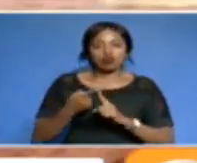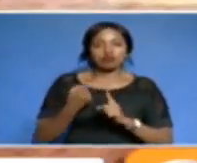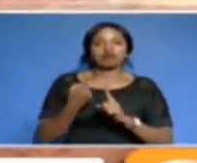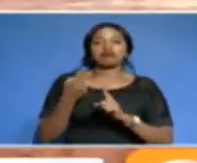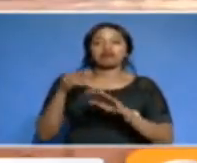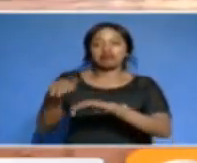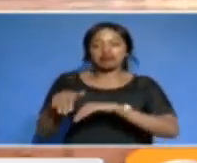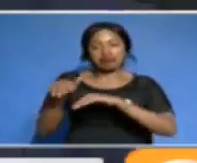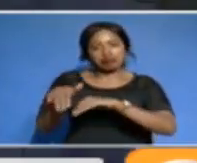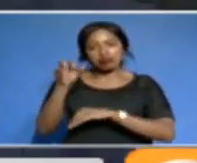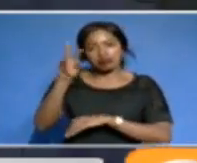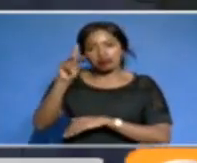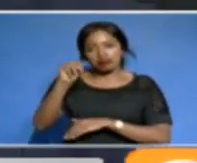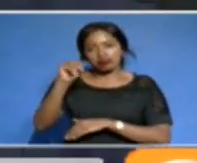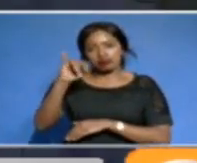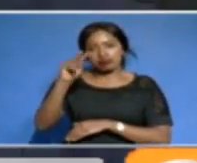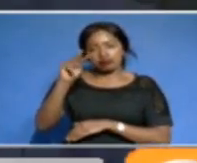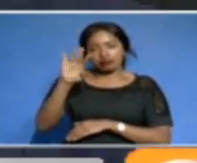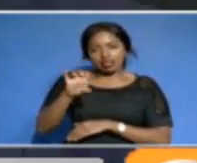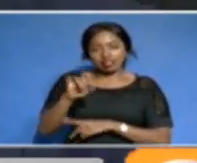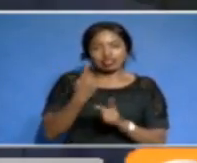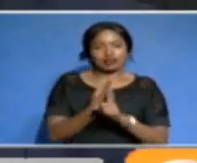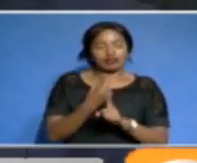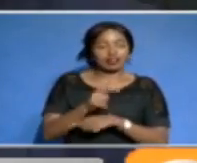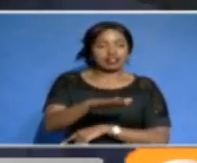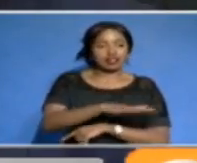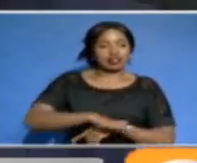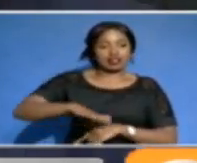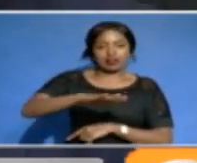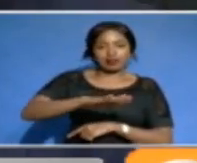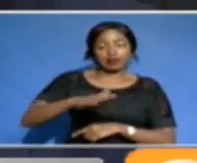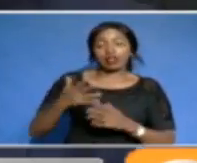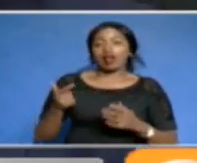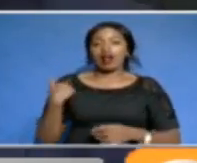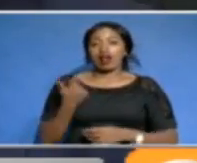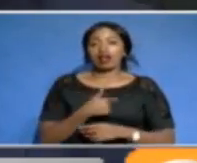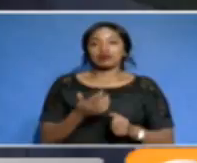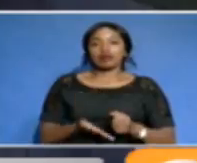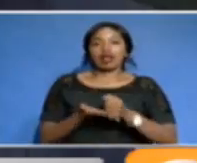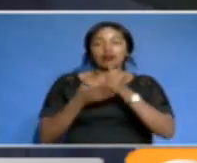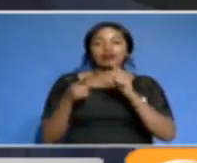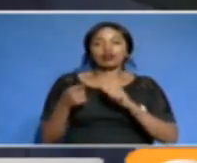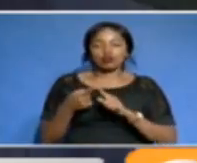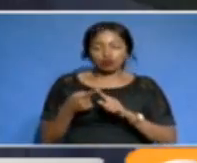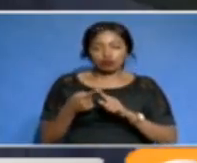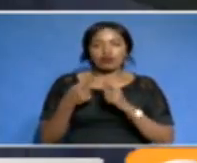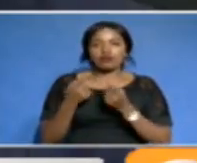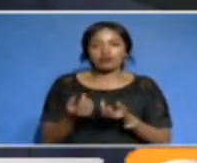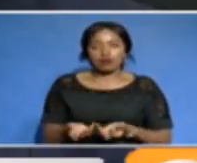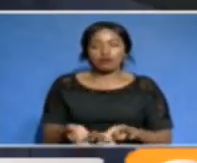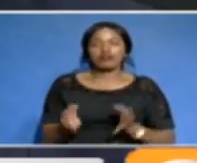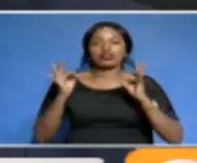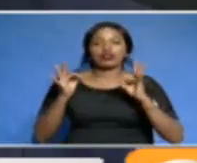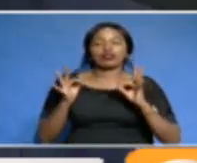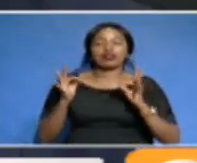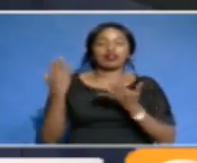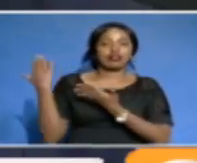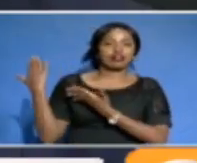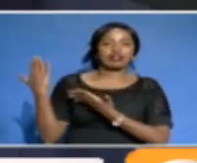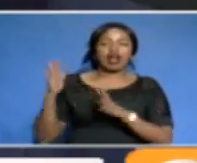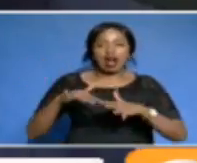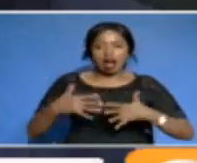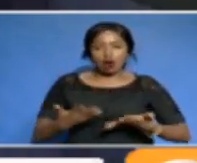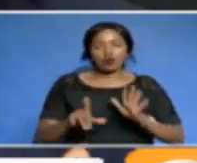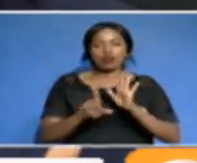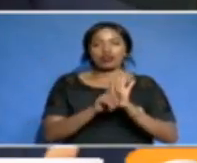our counties have artisanal mining activities, and we are helping to formalize this as required under the law. We are